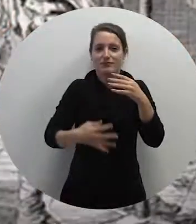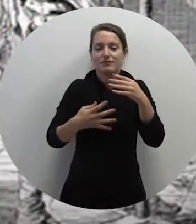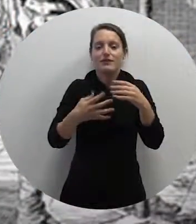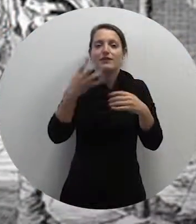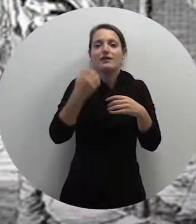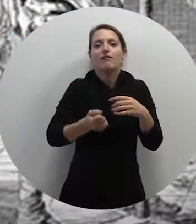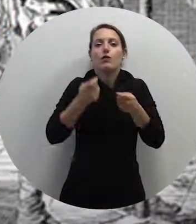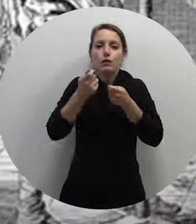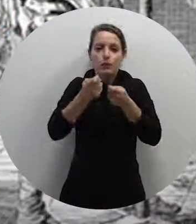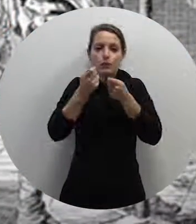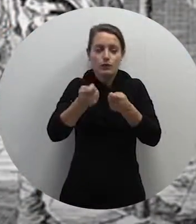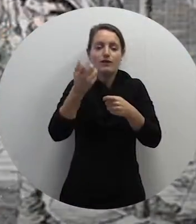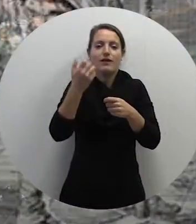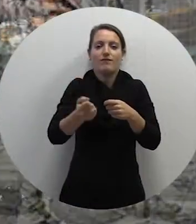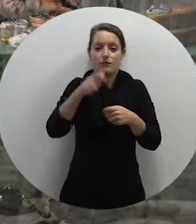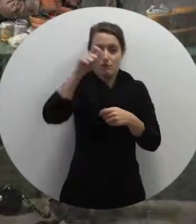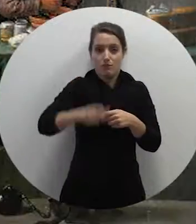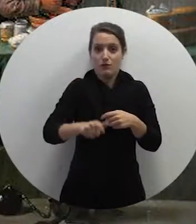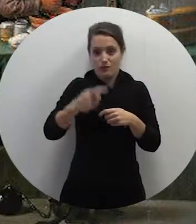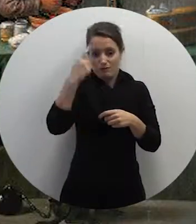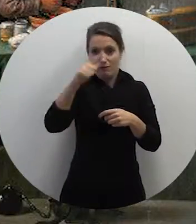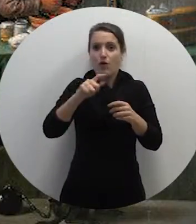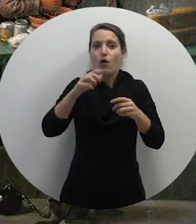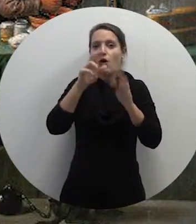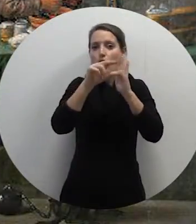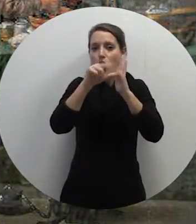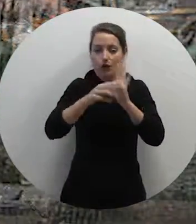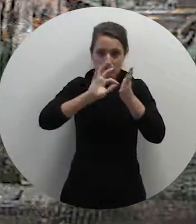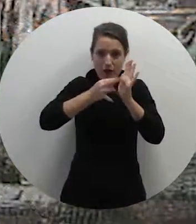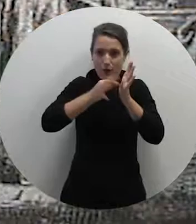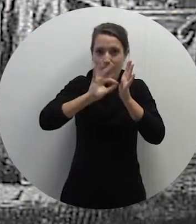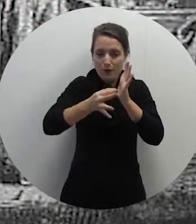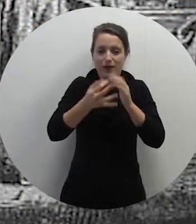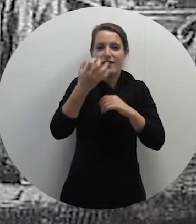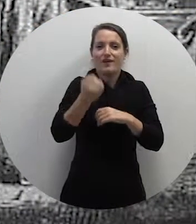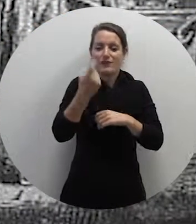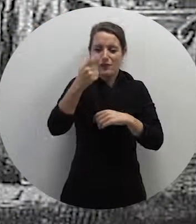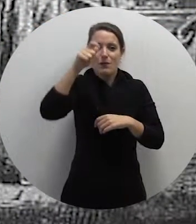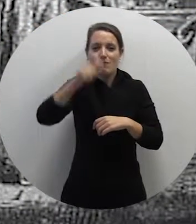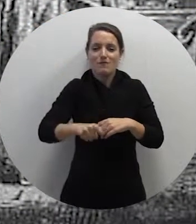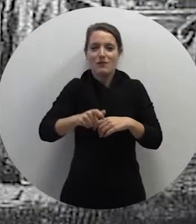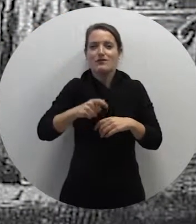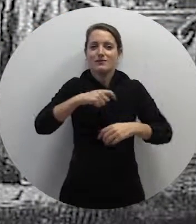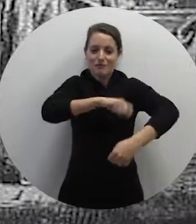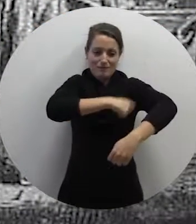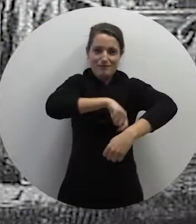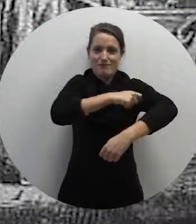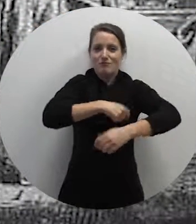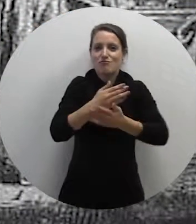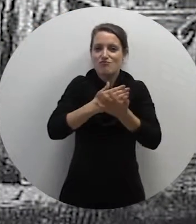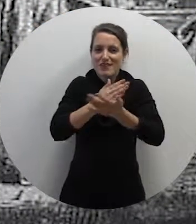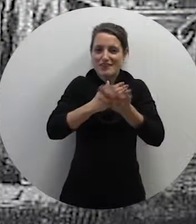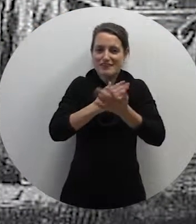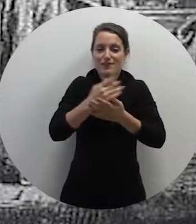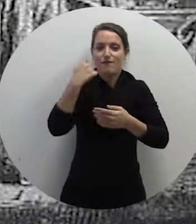wig makers, a winder of clocks and physicians, as well as a baker to make black bread for feeding his hunting